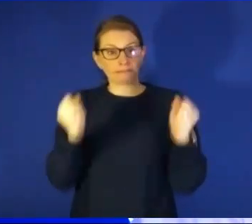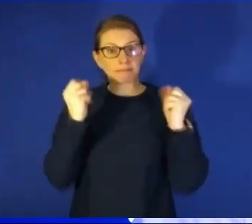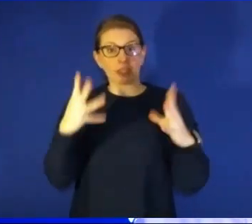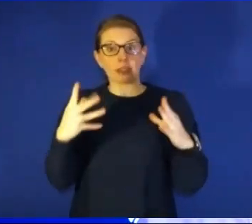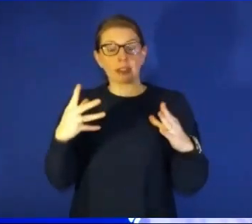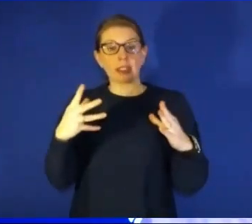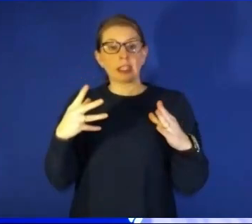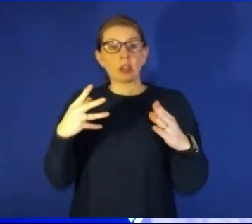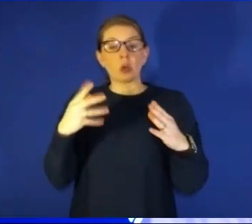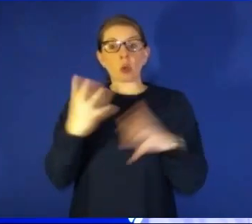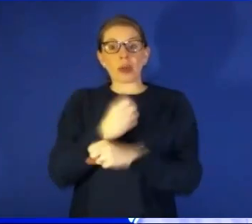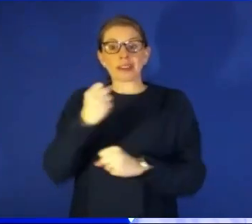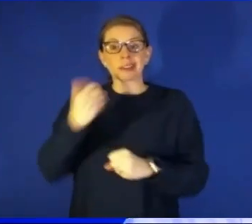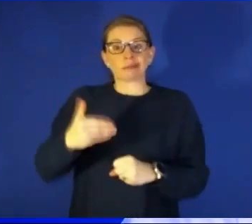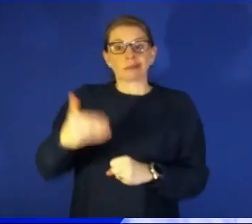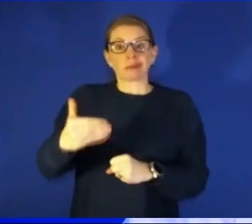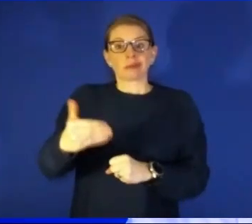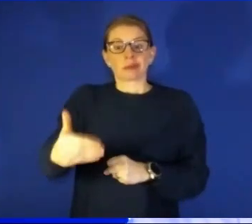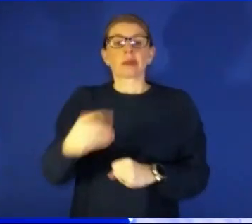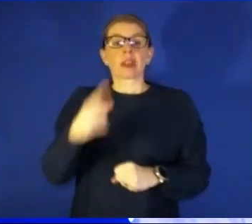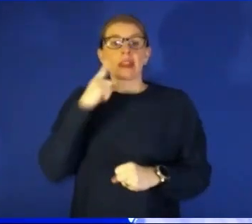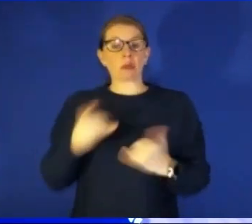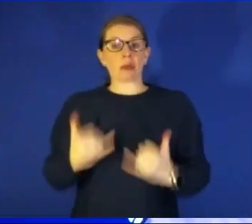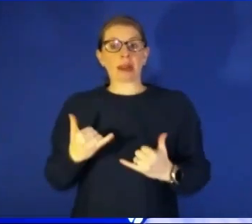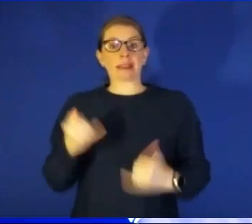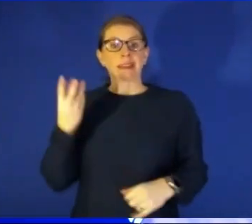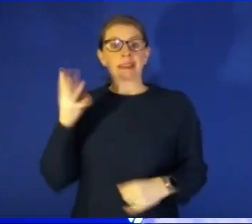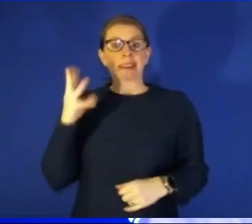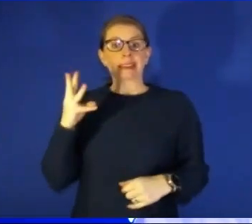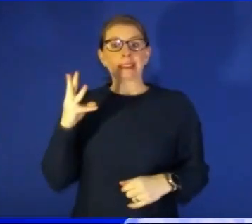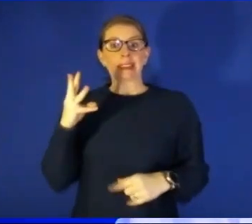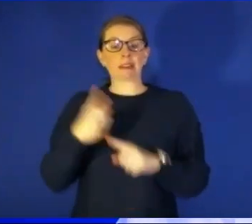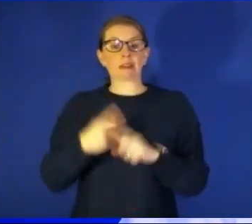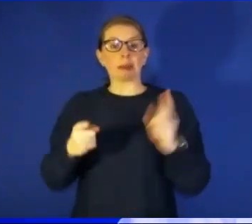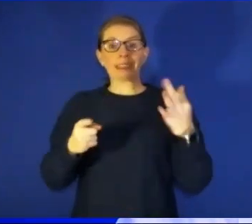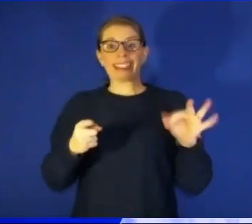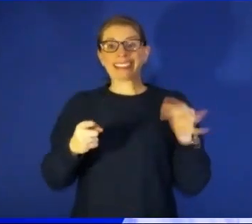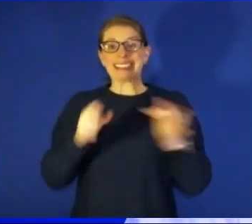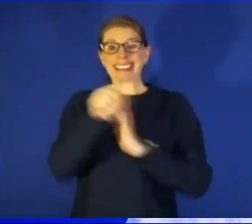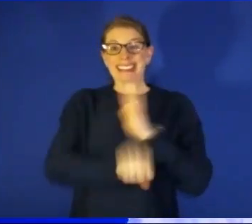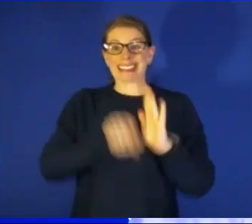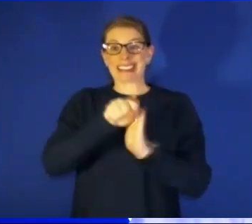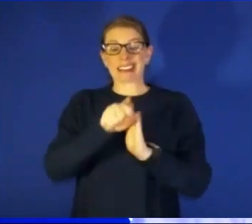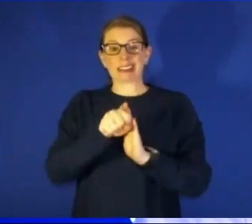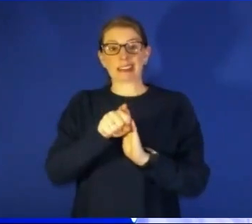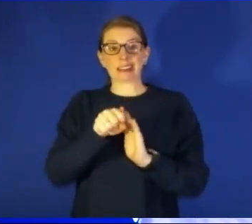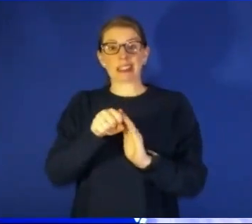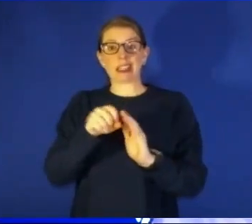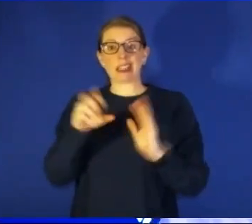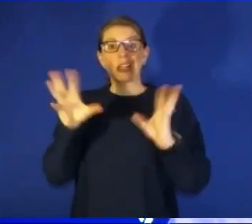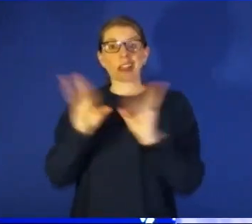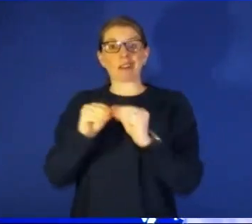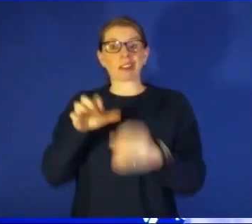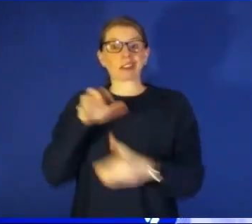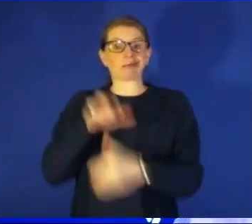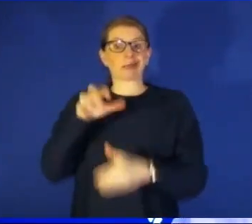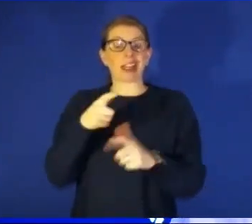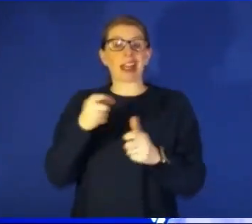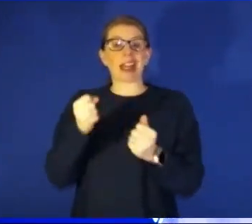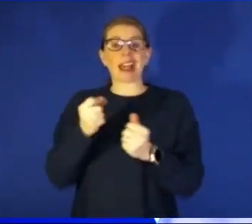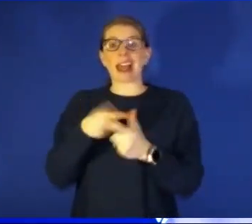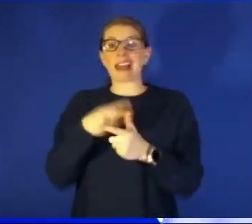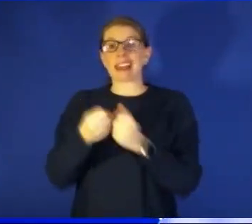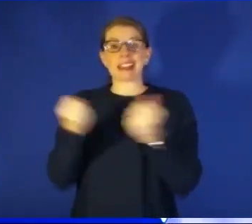row at one point, and I think right now it's 16 out of 19 seasons. So get that conference championship, and then everything else will fall into place.